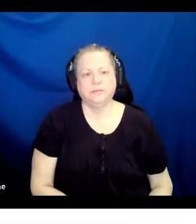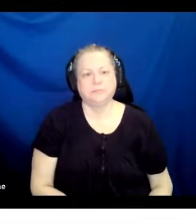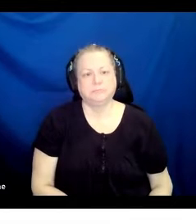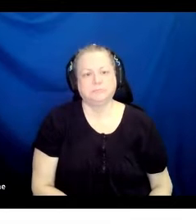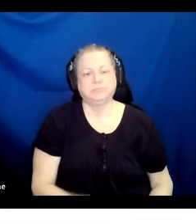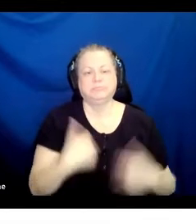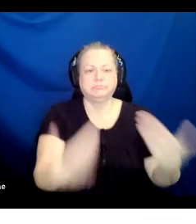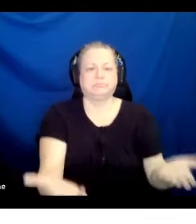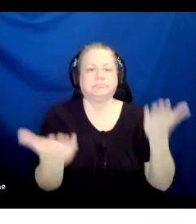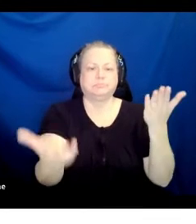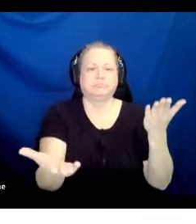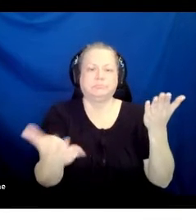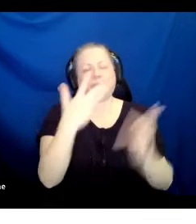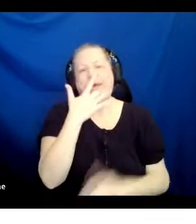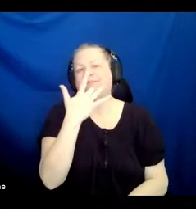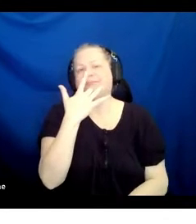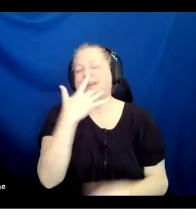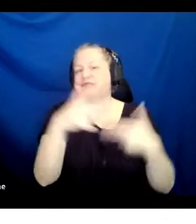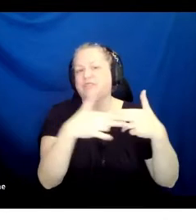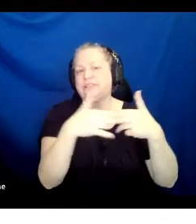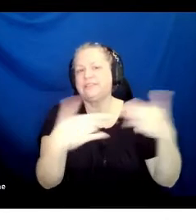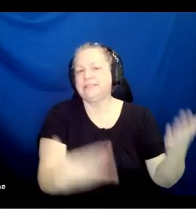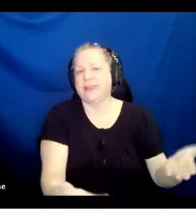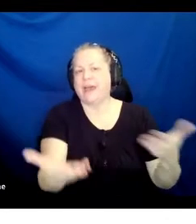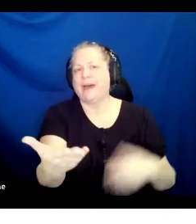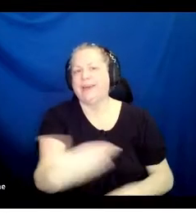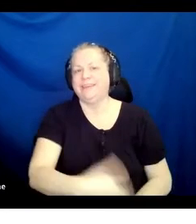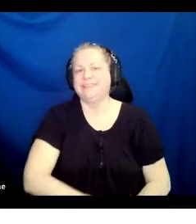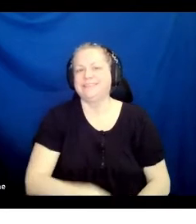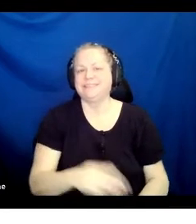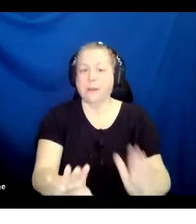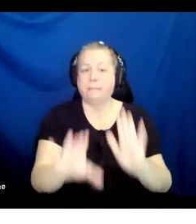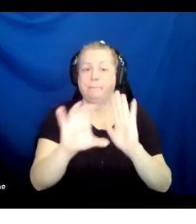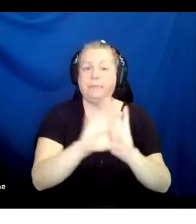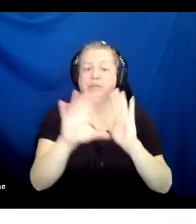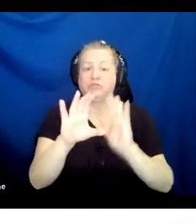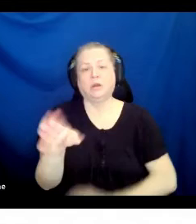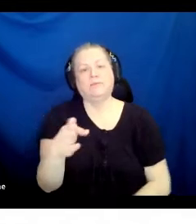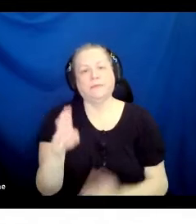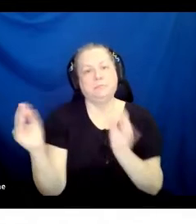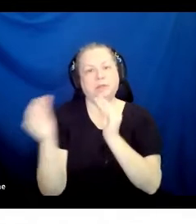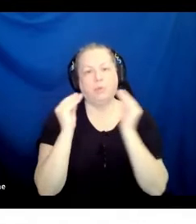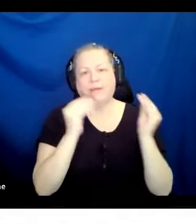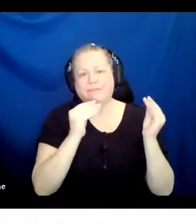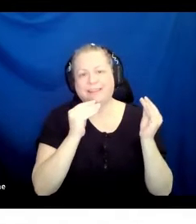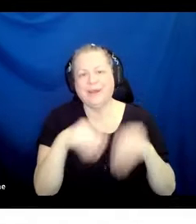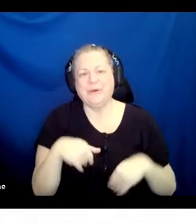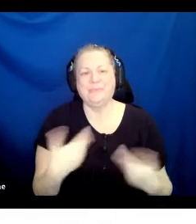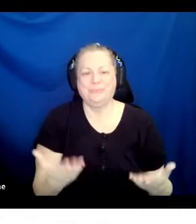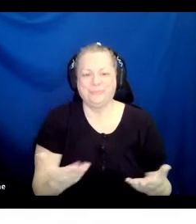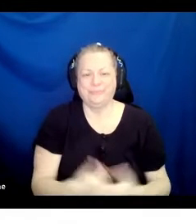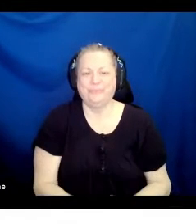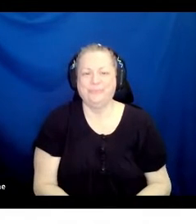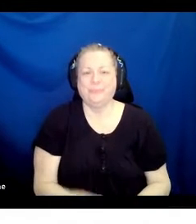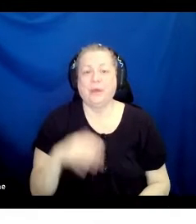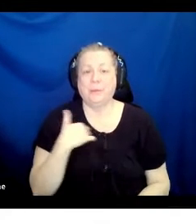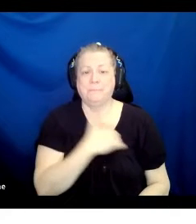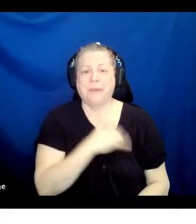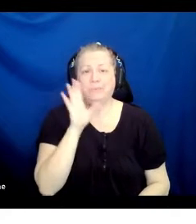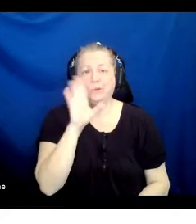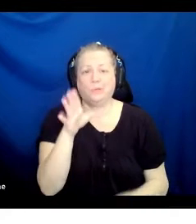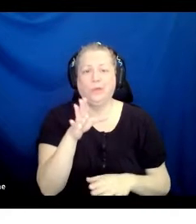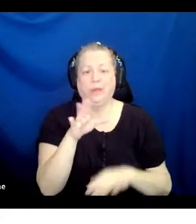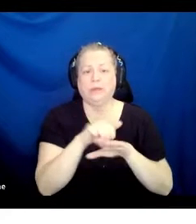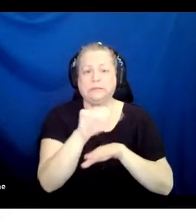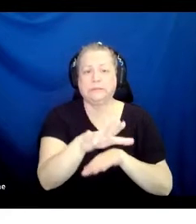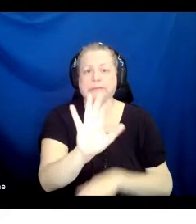And here is one of my favorite slides in this slide deck, which is an image of the blue envelope. So this is what members will be